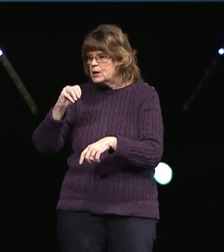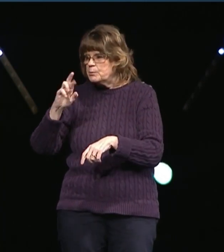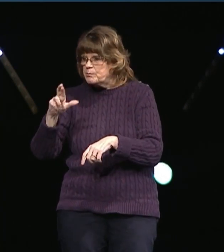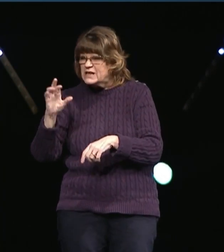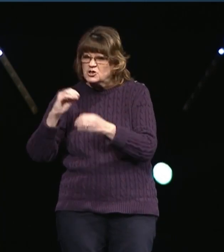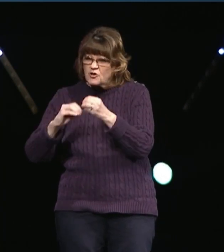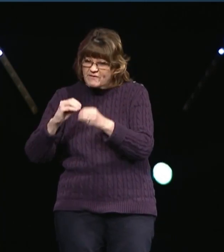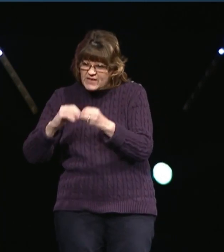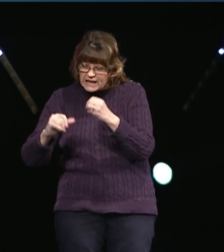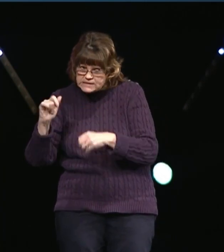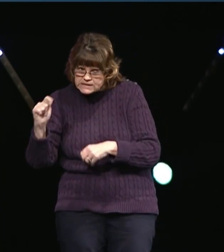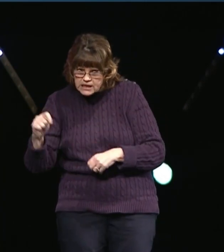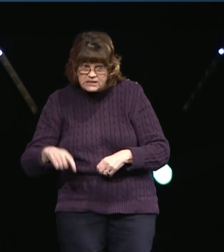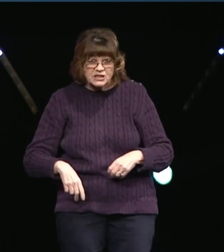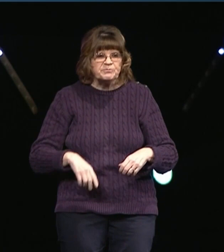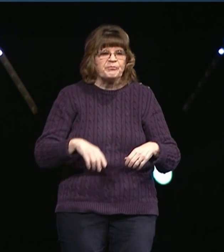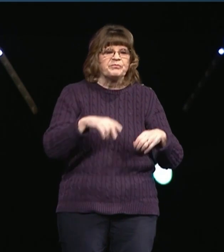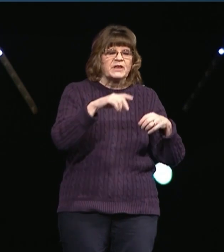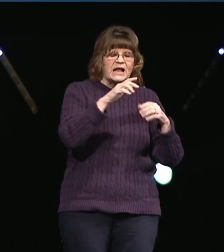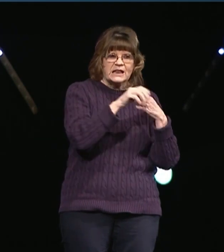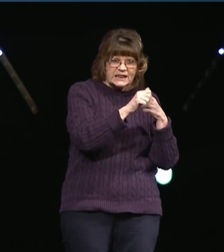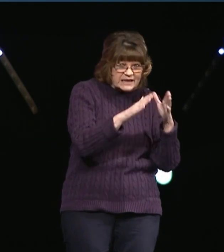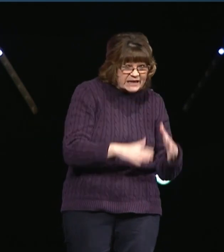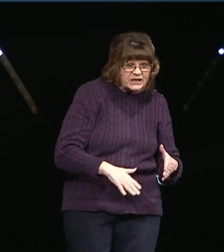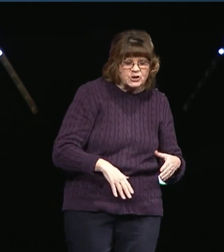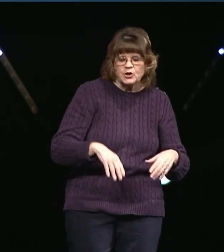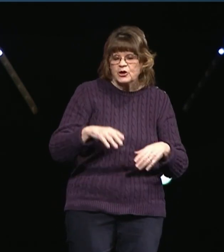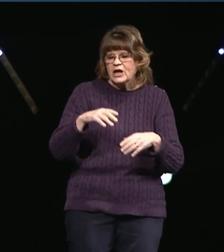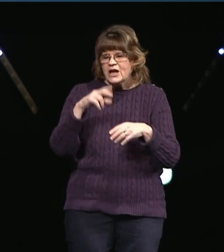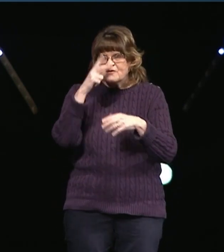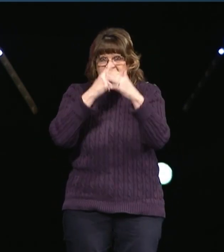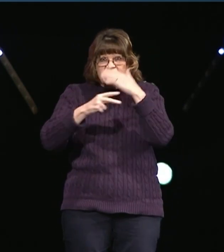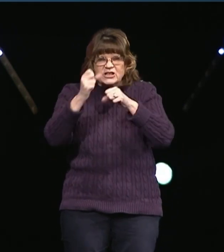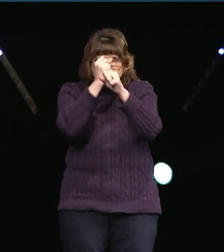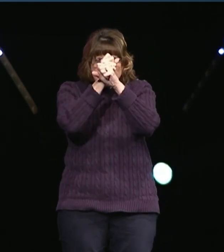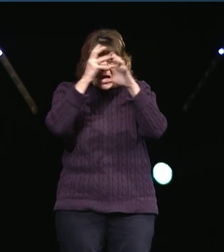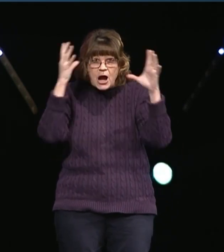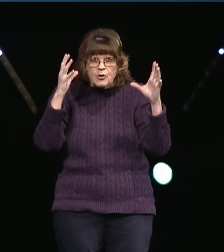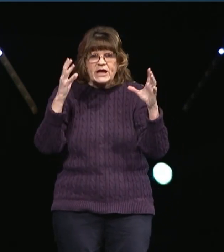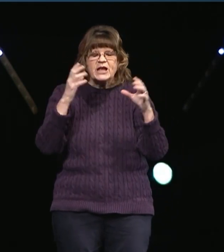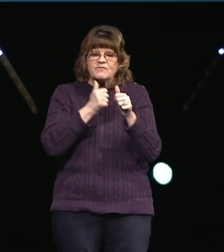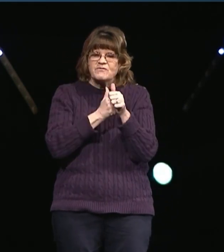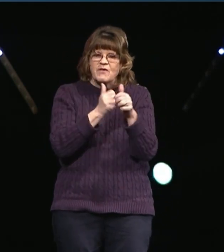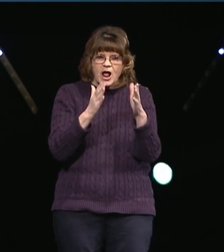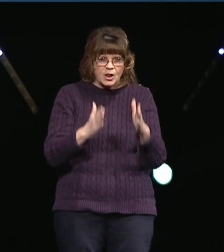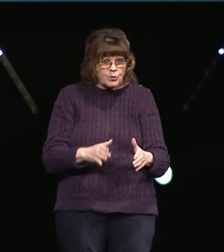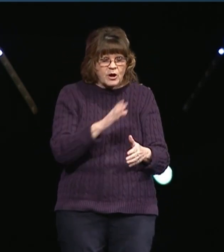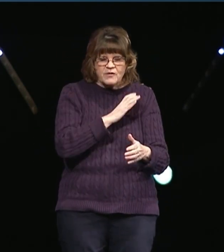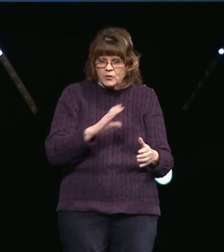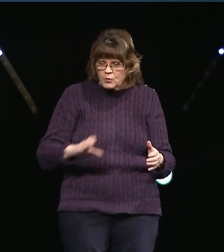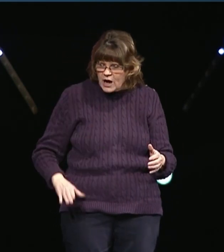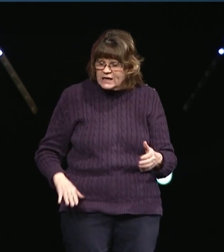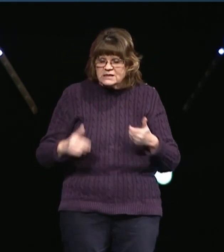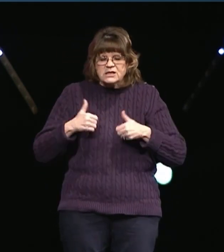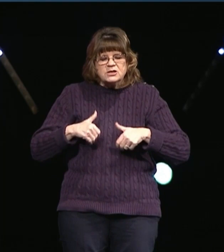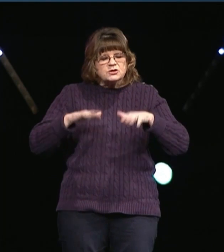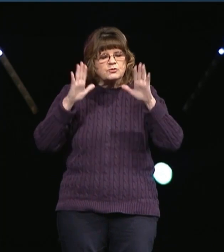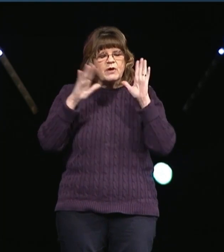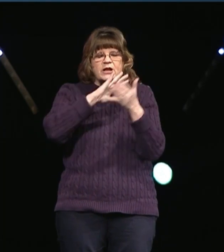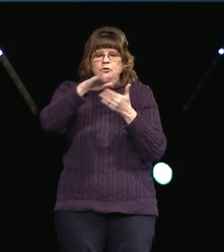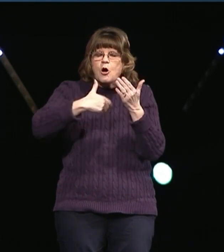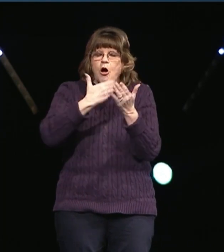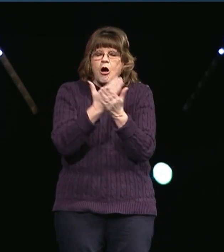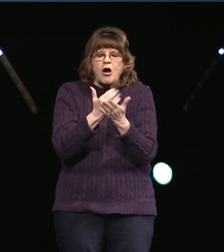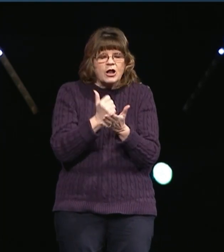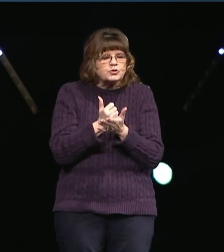Fix-It, servant, leader, visionary, and follower of Christ, who gave all his energy to help others and ask